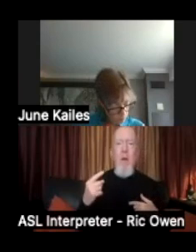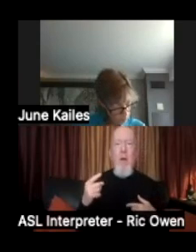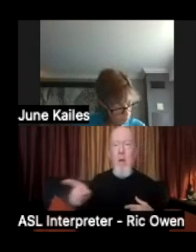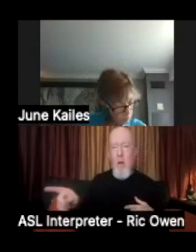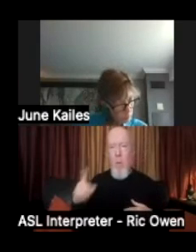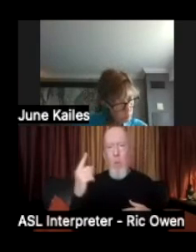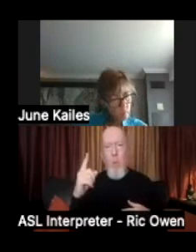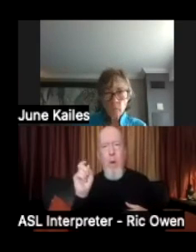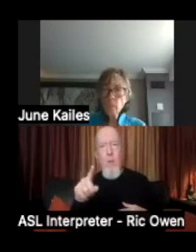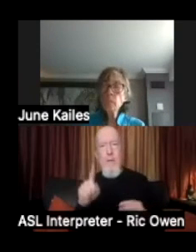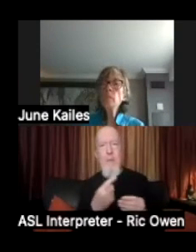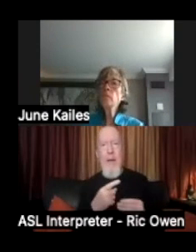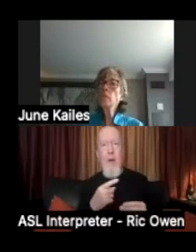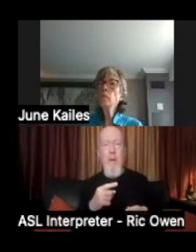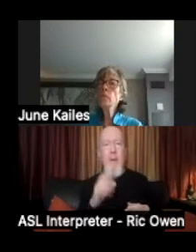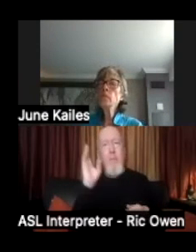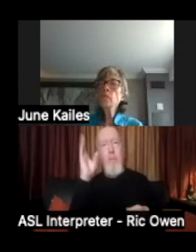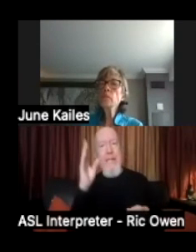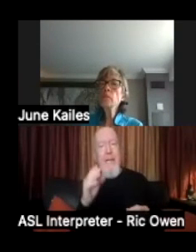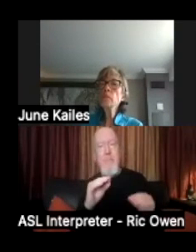senior presentations.